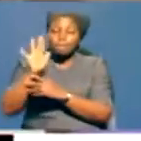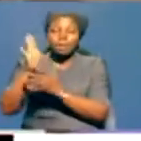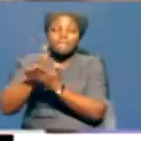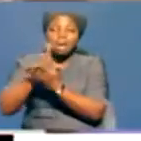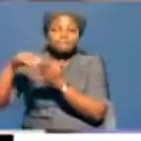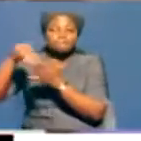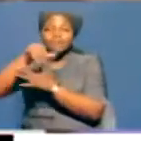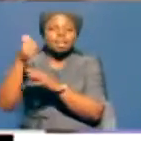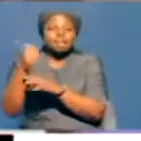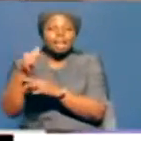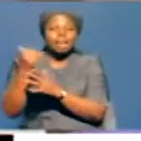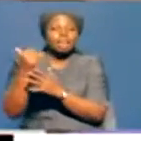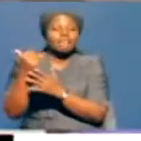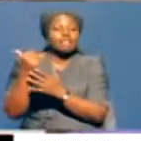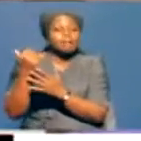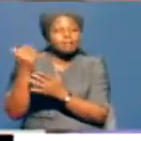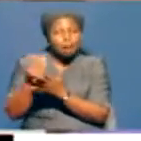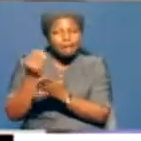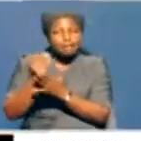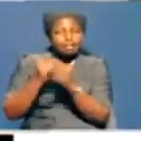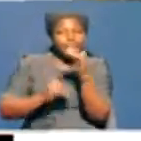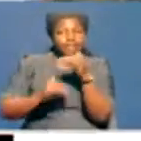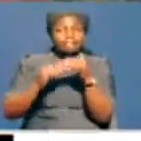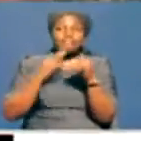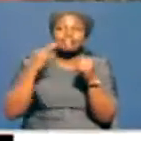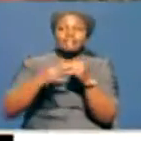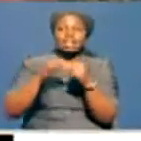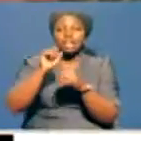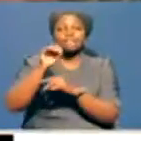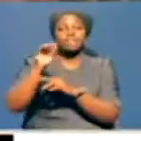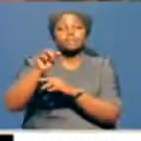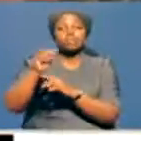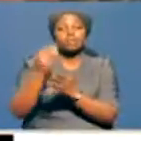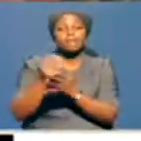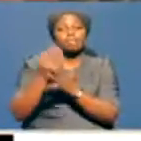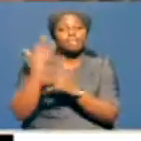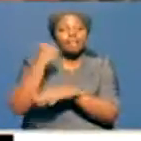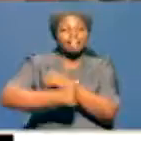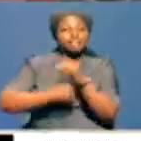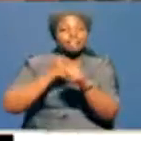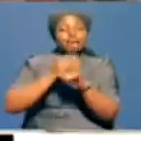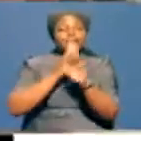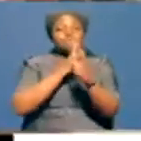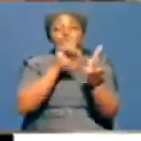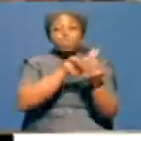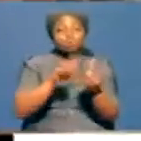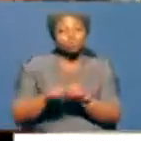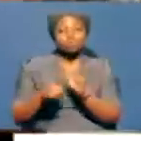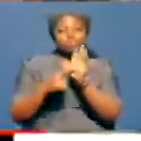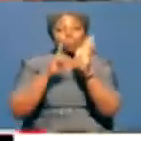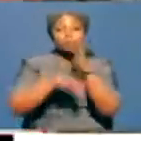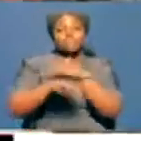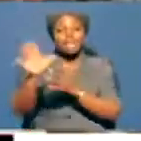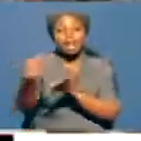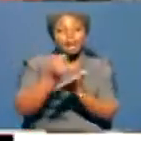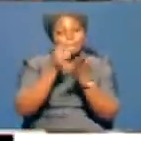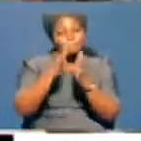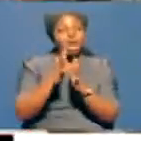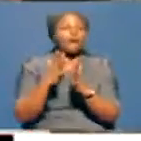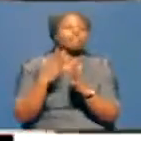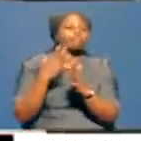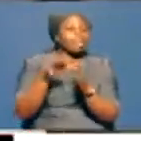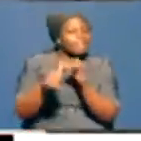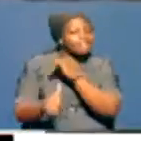to 850 million shillings last year. The report further indicates that employers are increasingly failing to remit